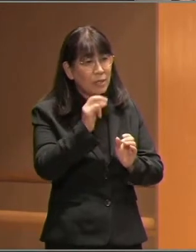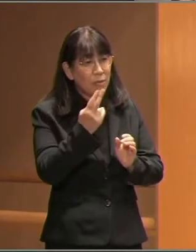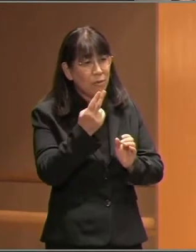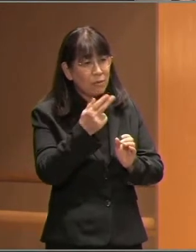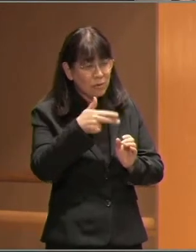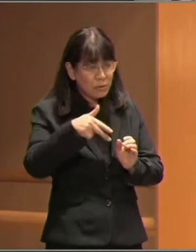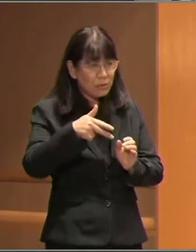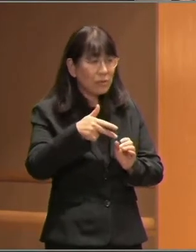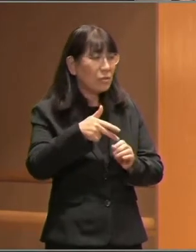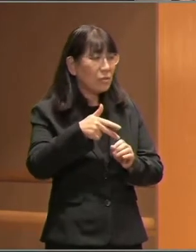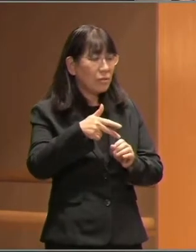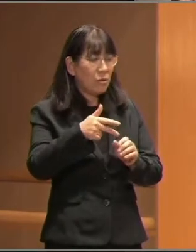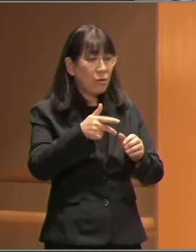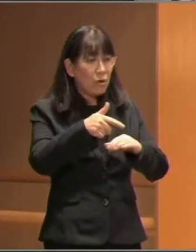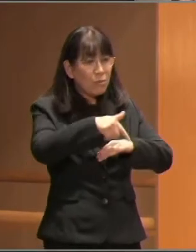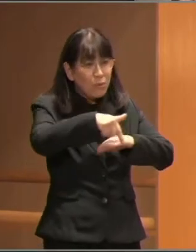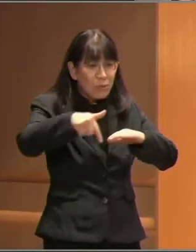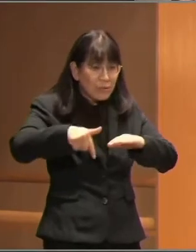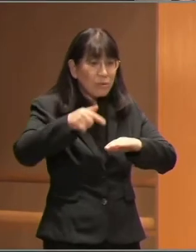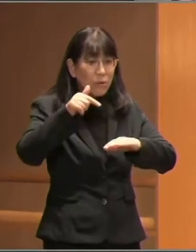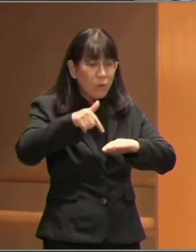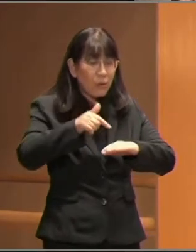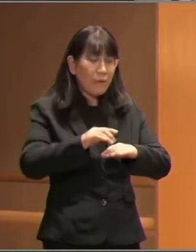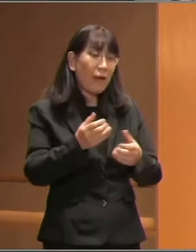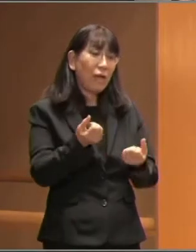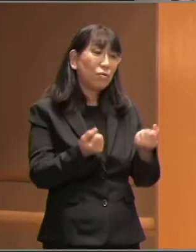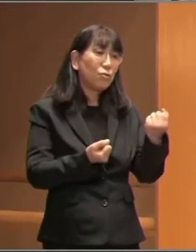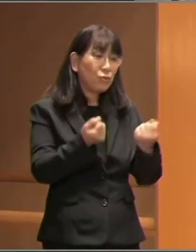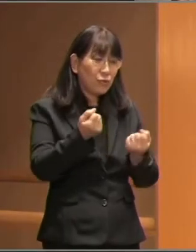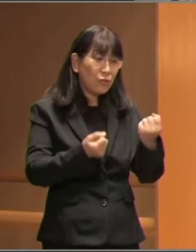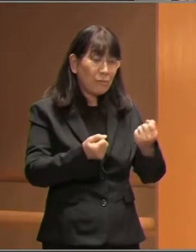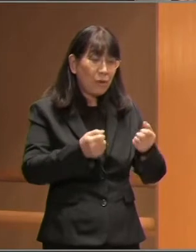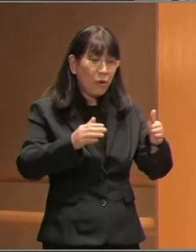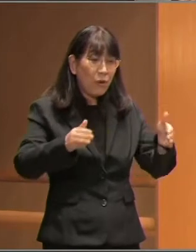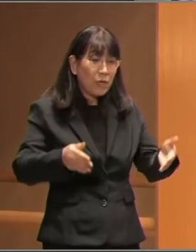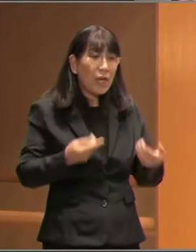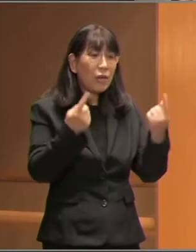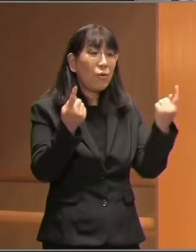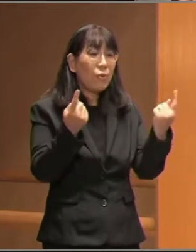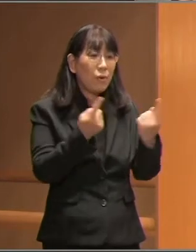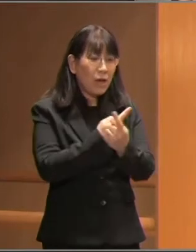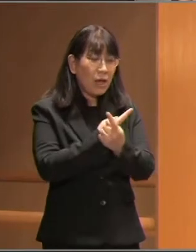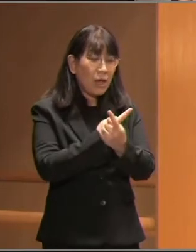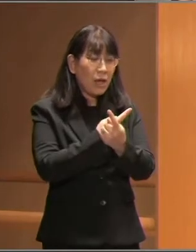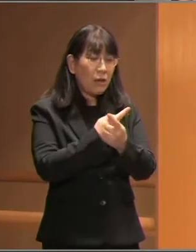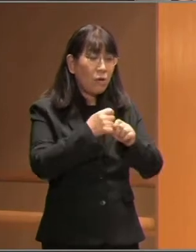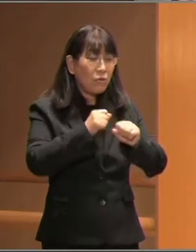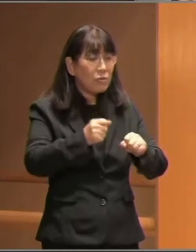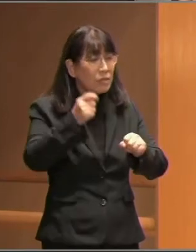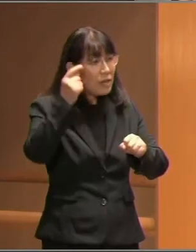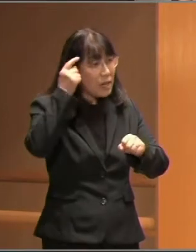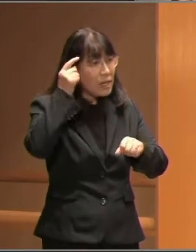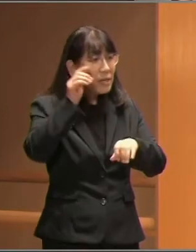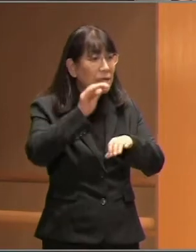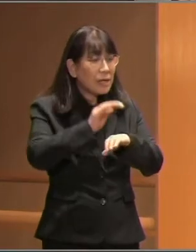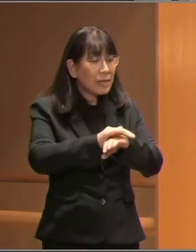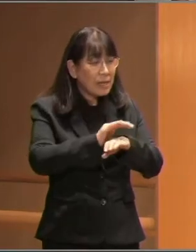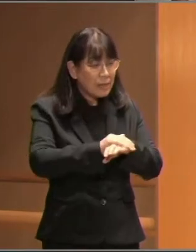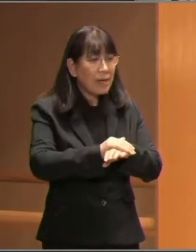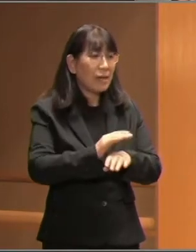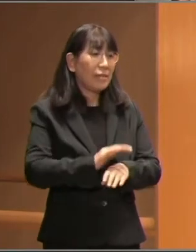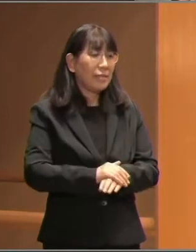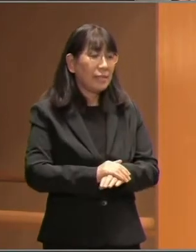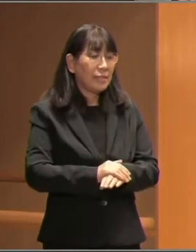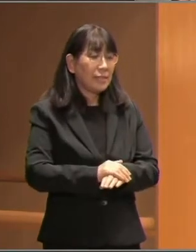NCV project. In this project, the lightweight of